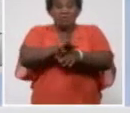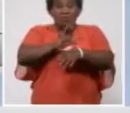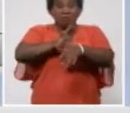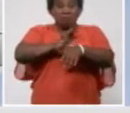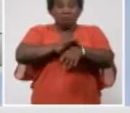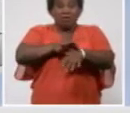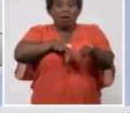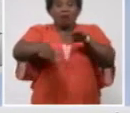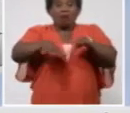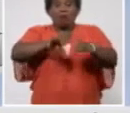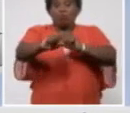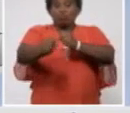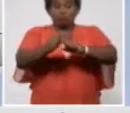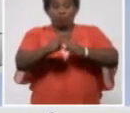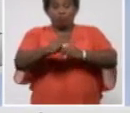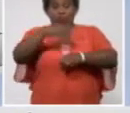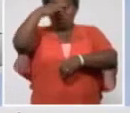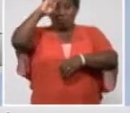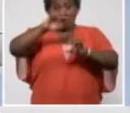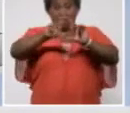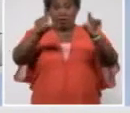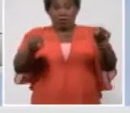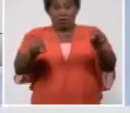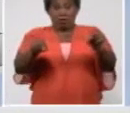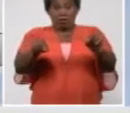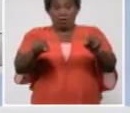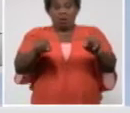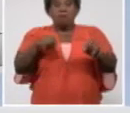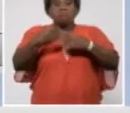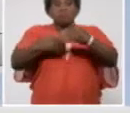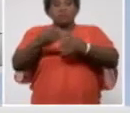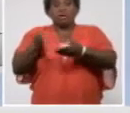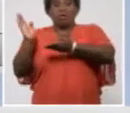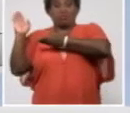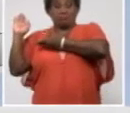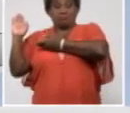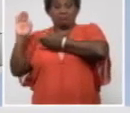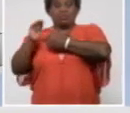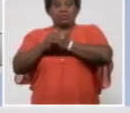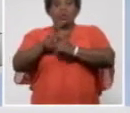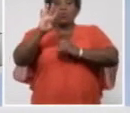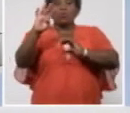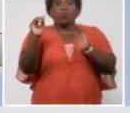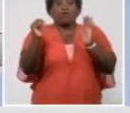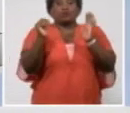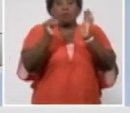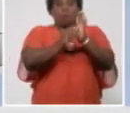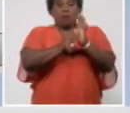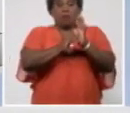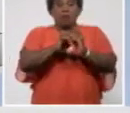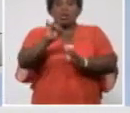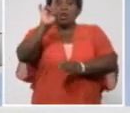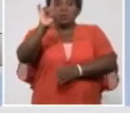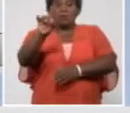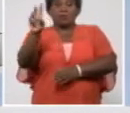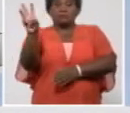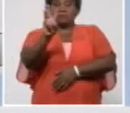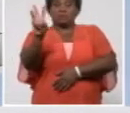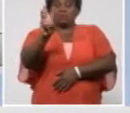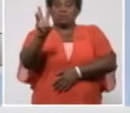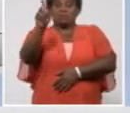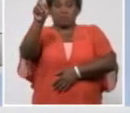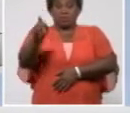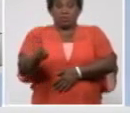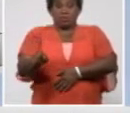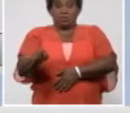4,933, or the 0.96% of people, have been diagnosed with the virus. Samples from all